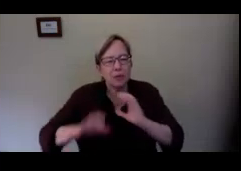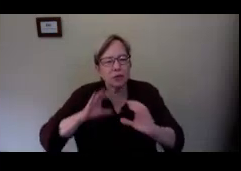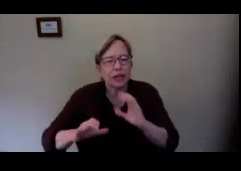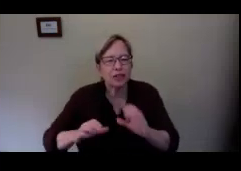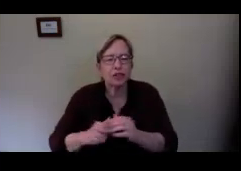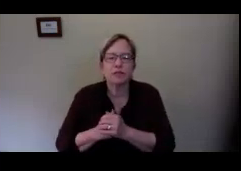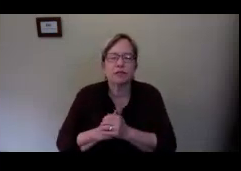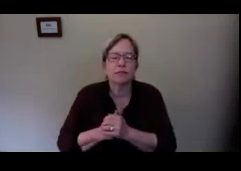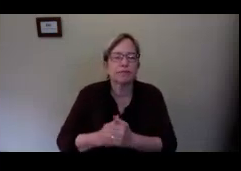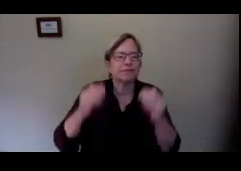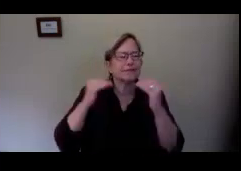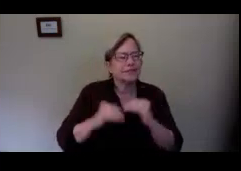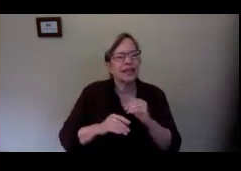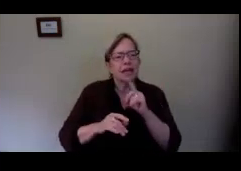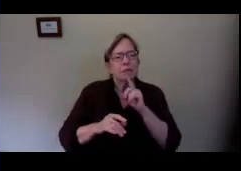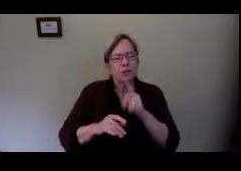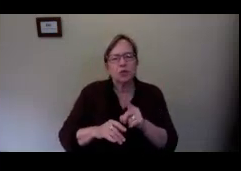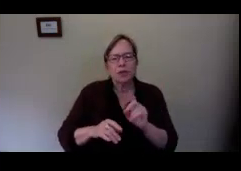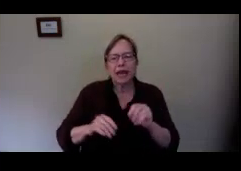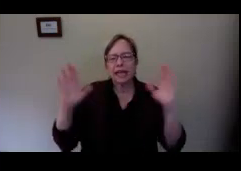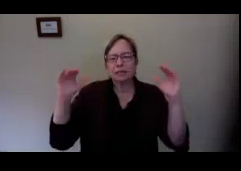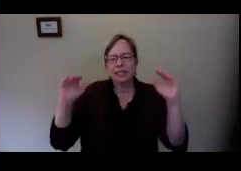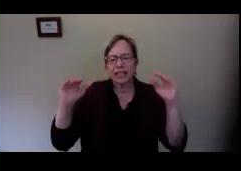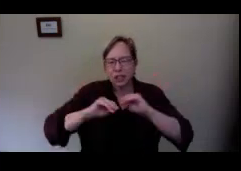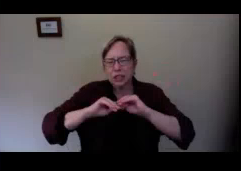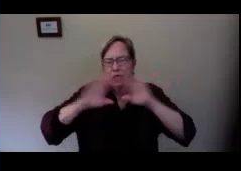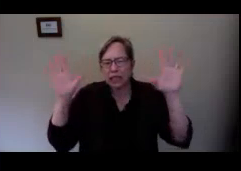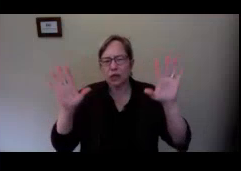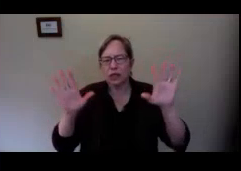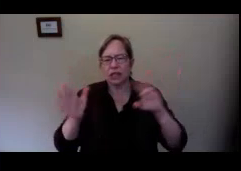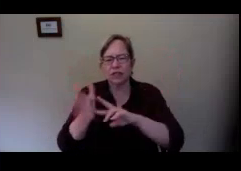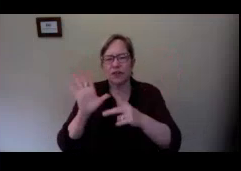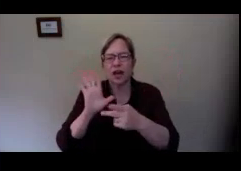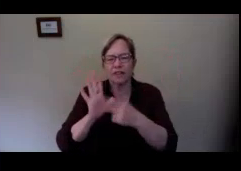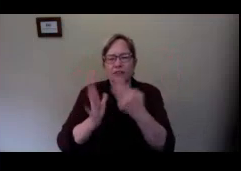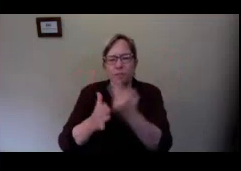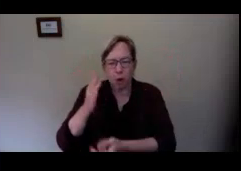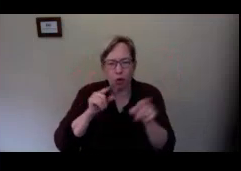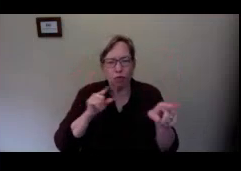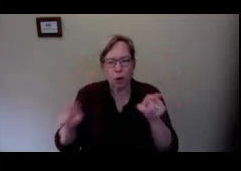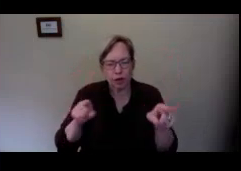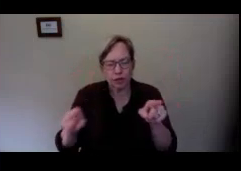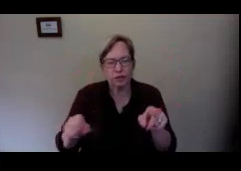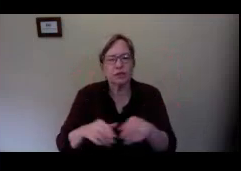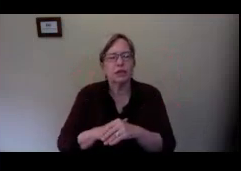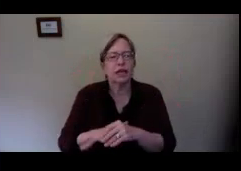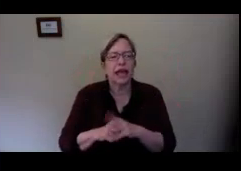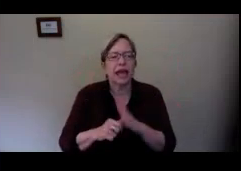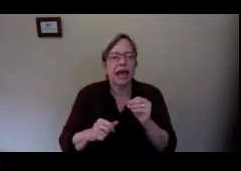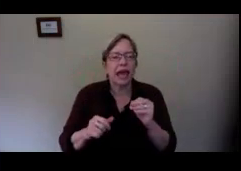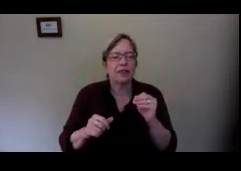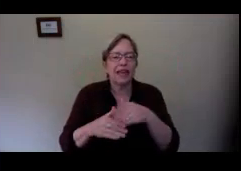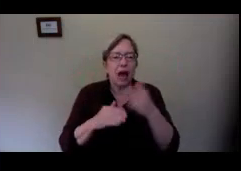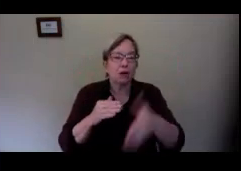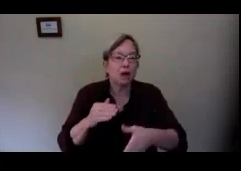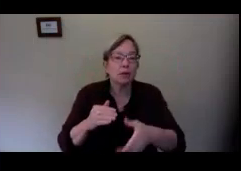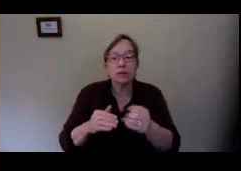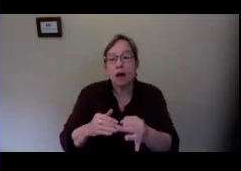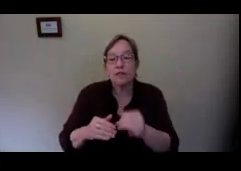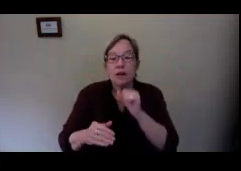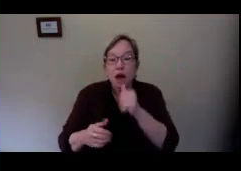that expectations are clearly defined for both parties and state what is expected and the outcomes of noncompliance.